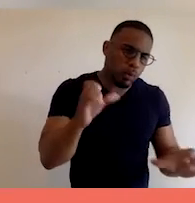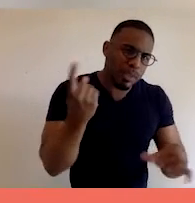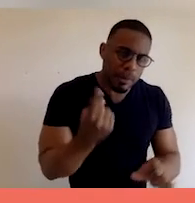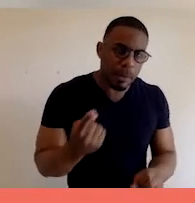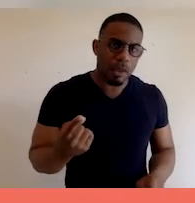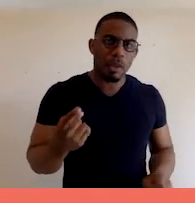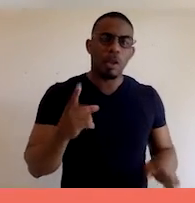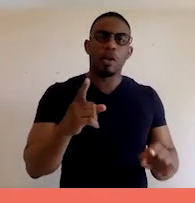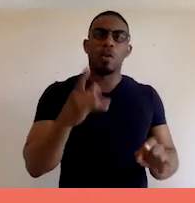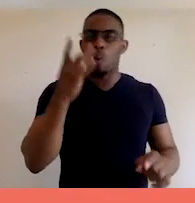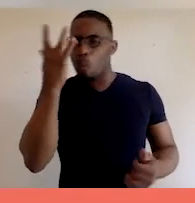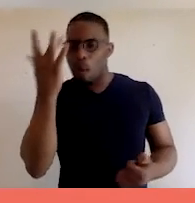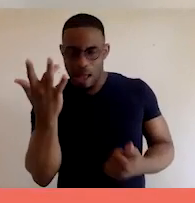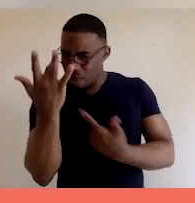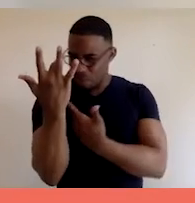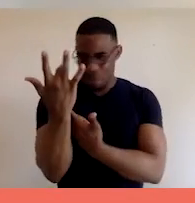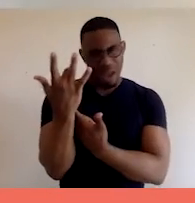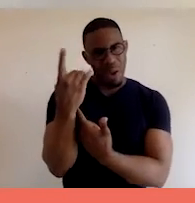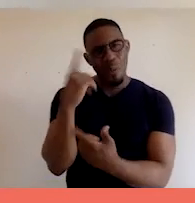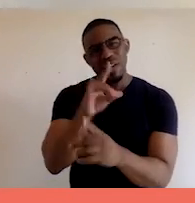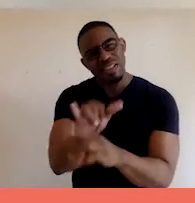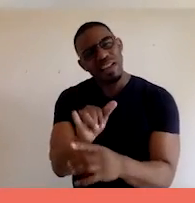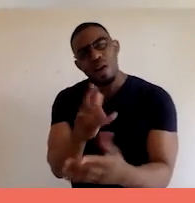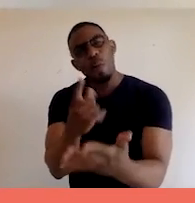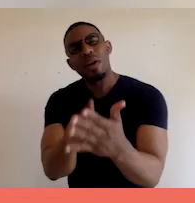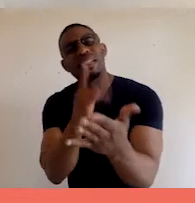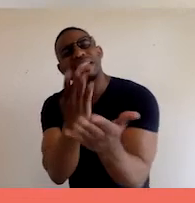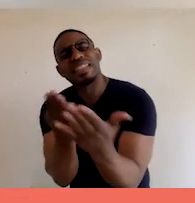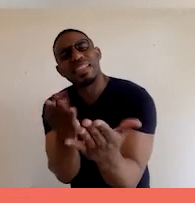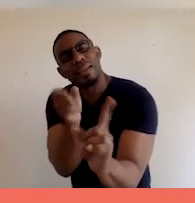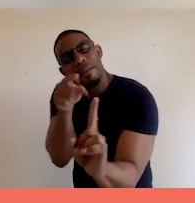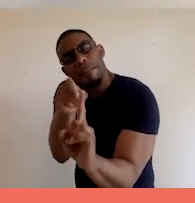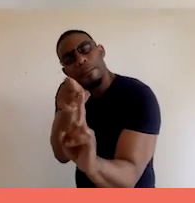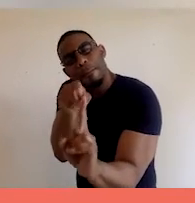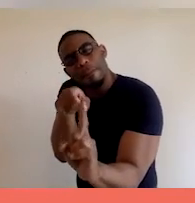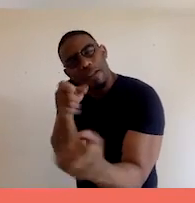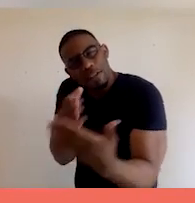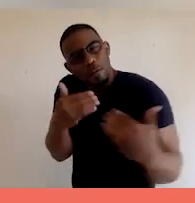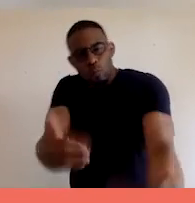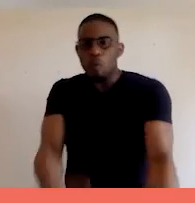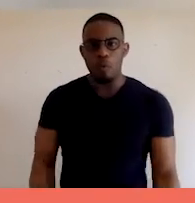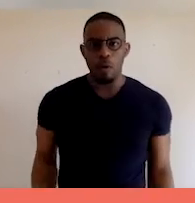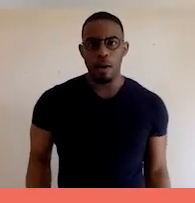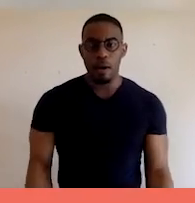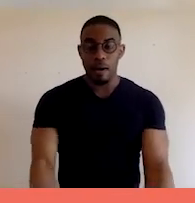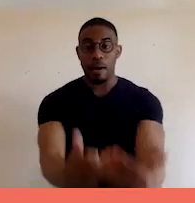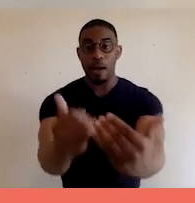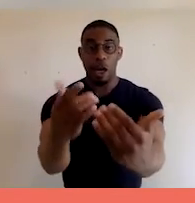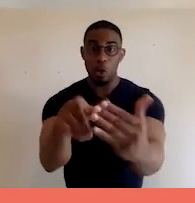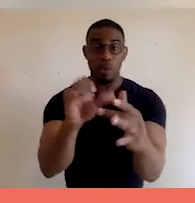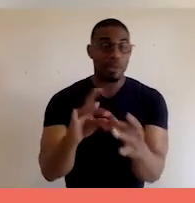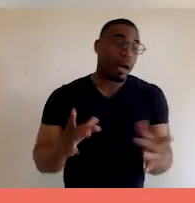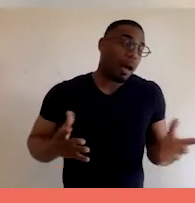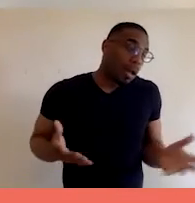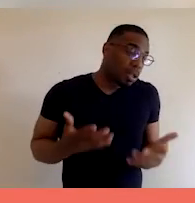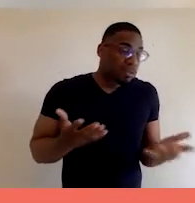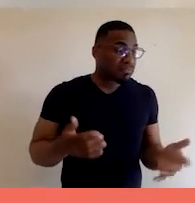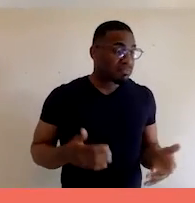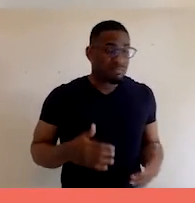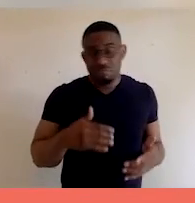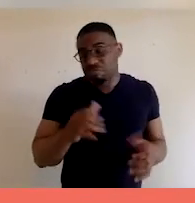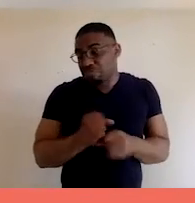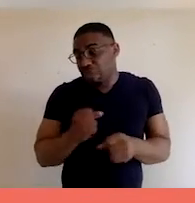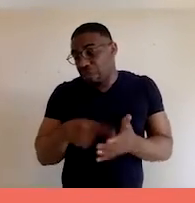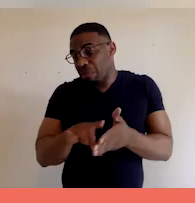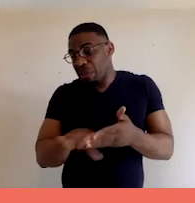something, your why. What is your why? What is the thing that's powering this move? And you could say, oh, it's to, you know, make